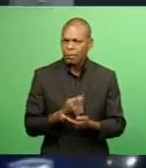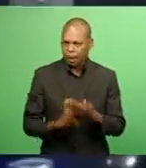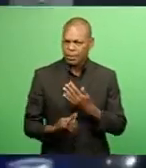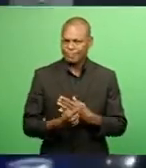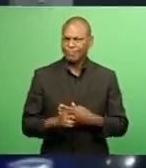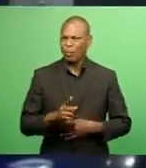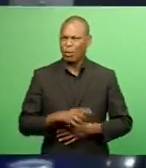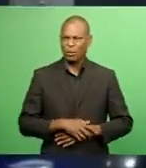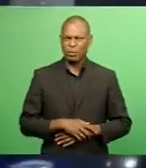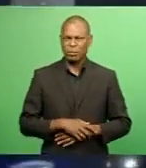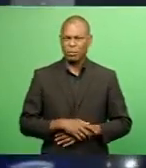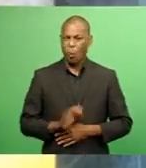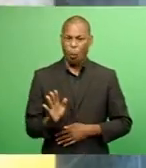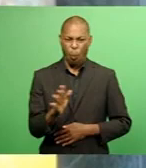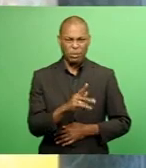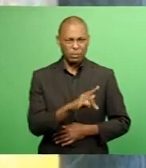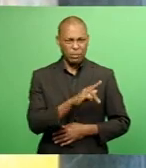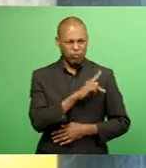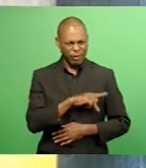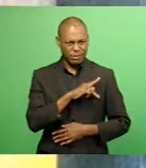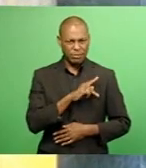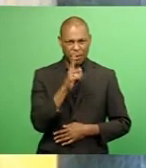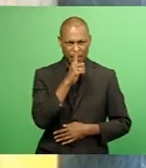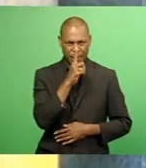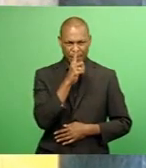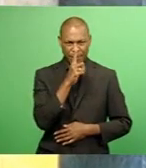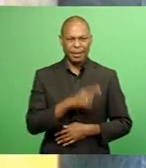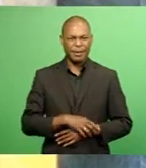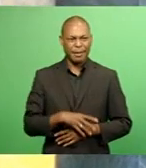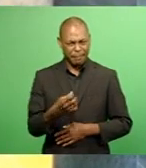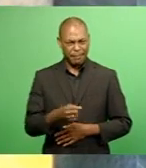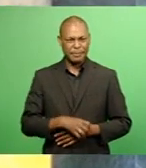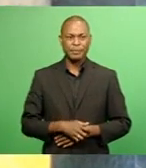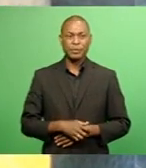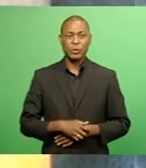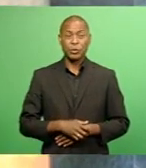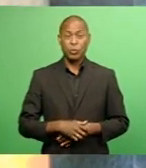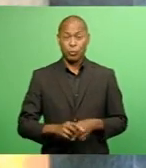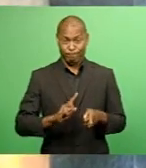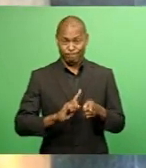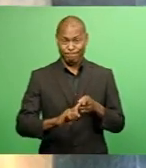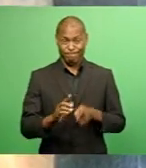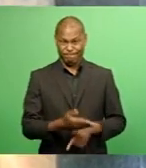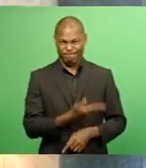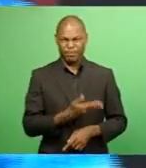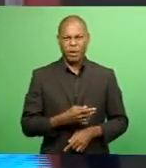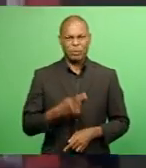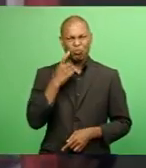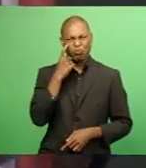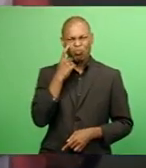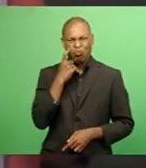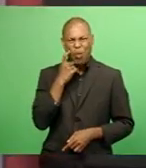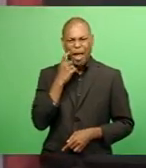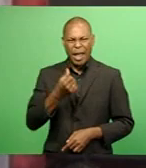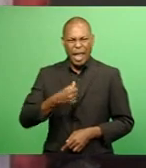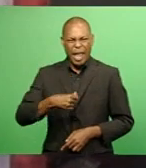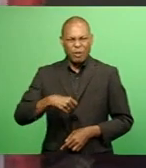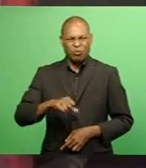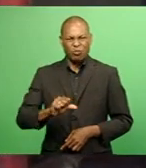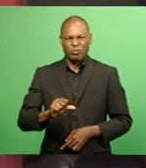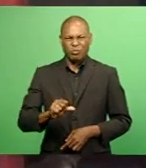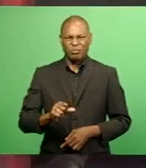of highly qualified people. SODELPA Member of Parliament Salote Randrondro tried using her popularity and